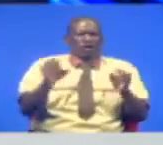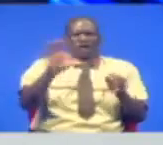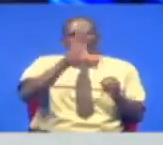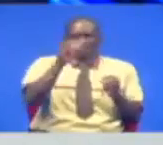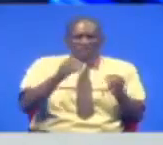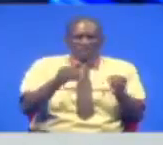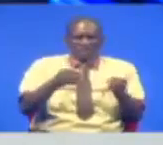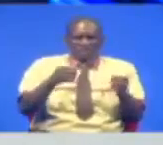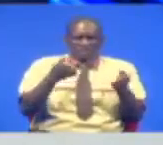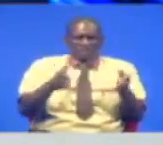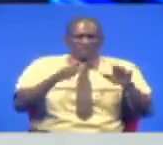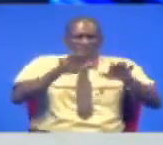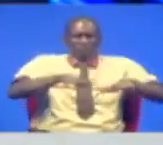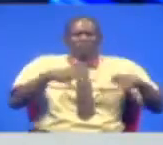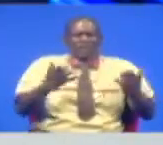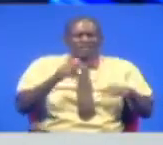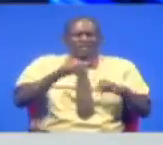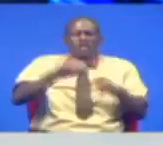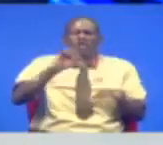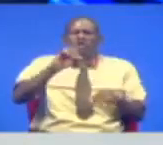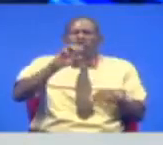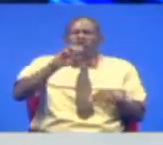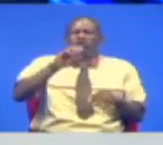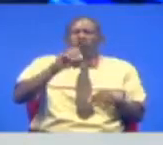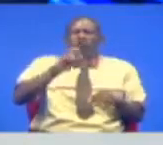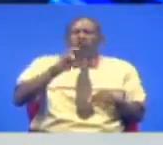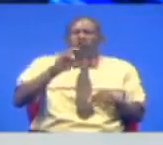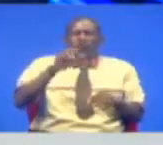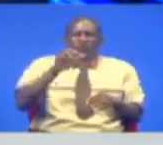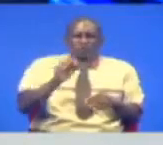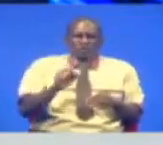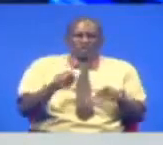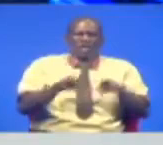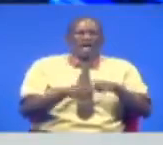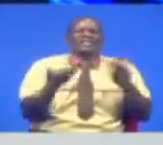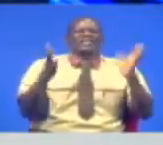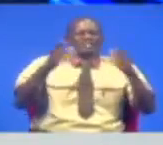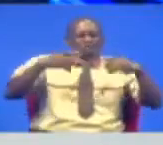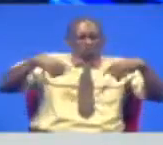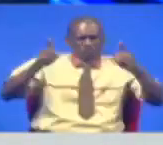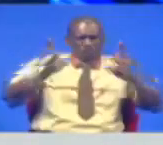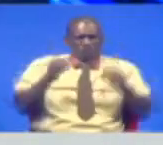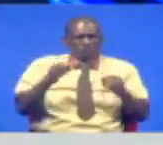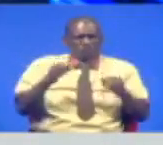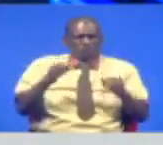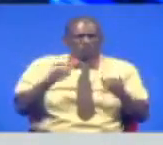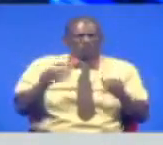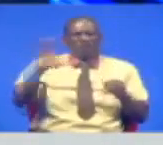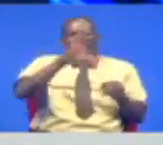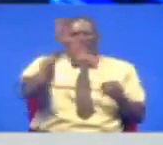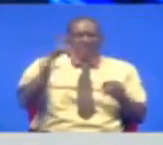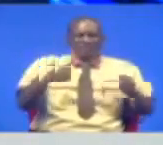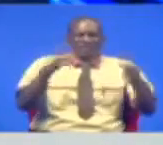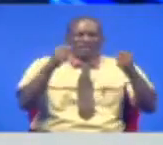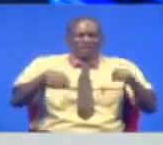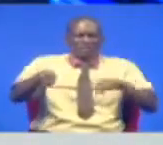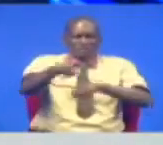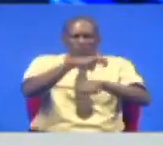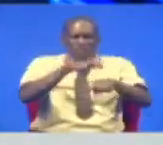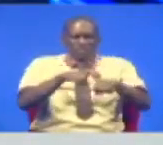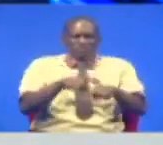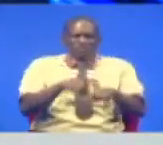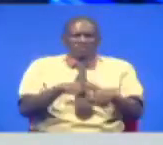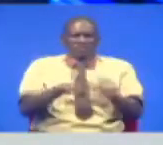And it's party time in Comoros as the East African island nations celebrate qualifying for Maiden Africa Cup of Nations.